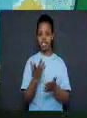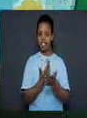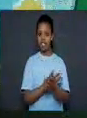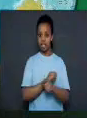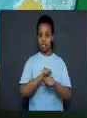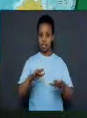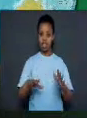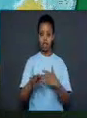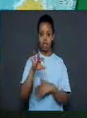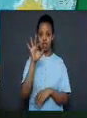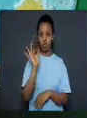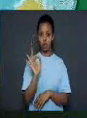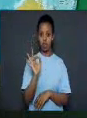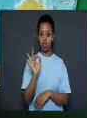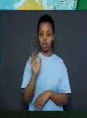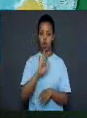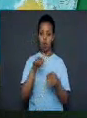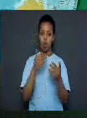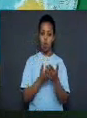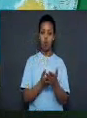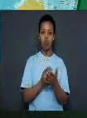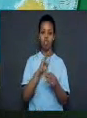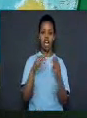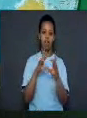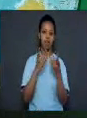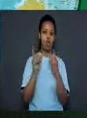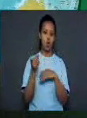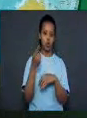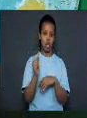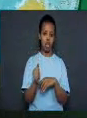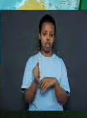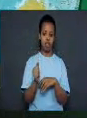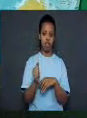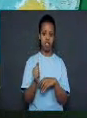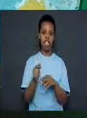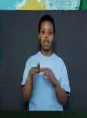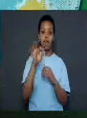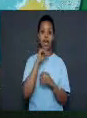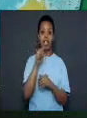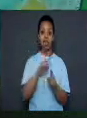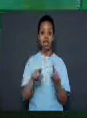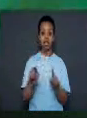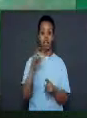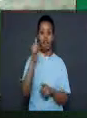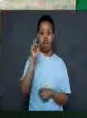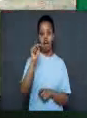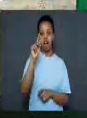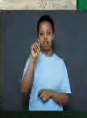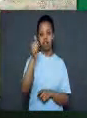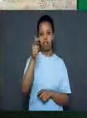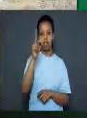Grasslands can be found on every continent except Antarctica. Since